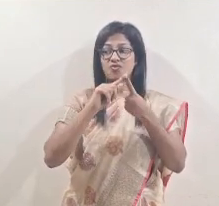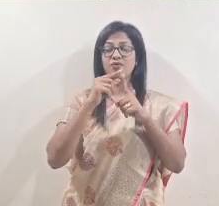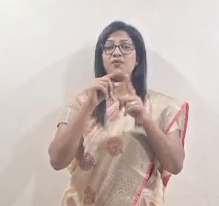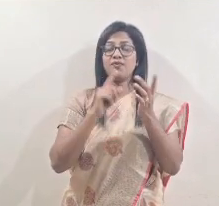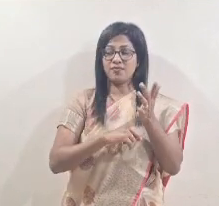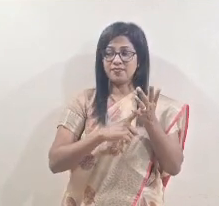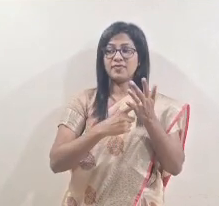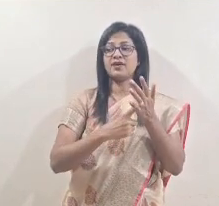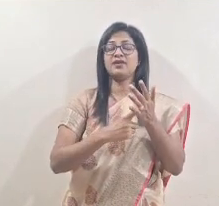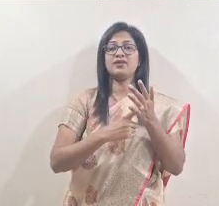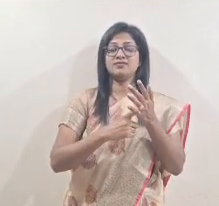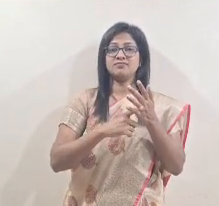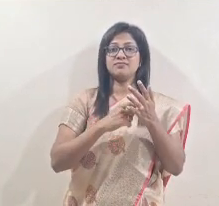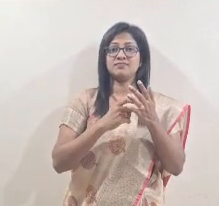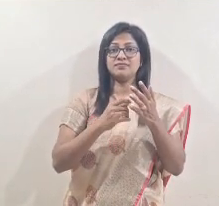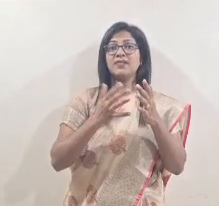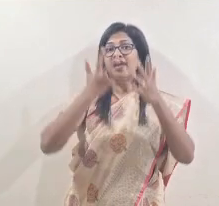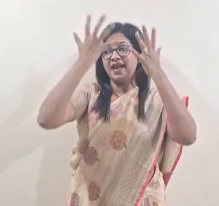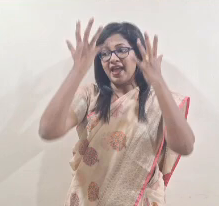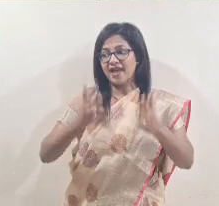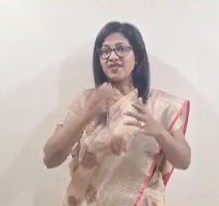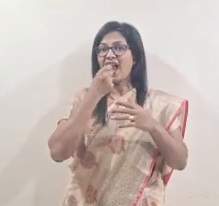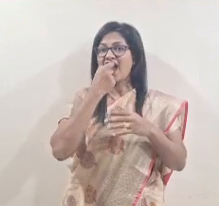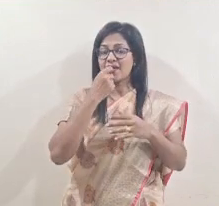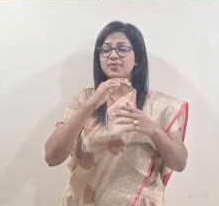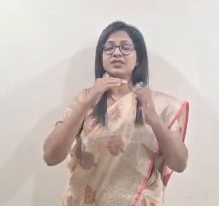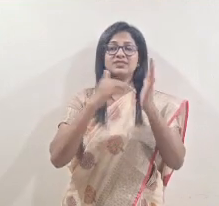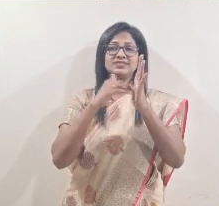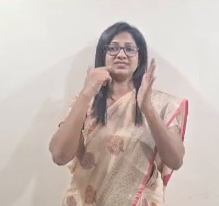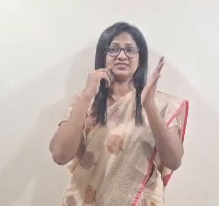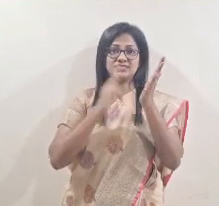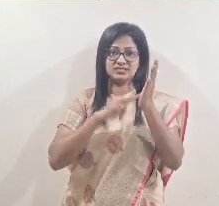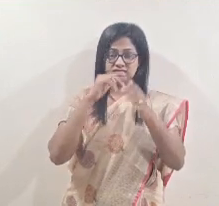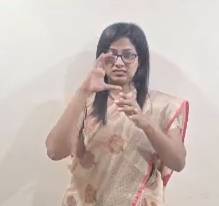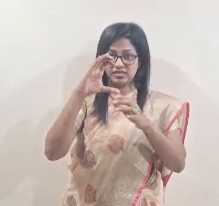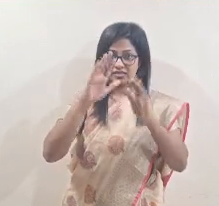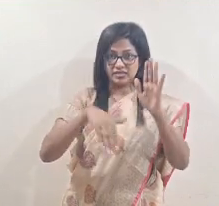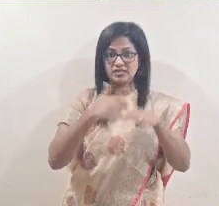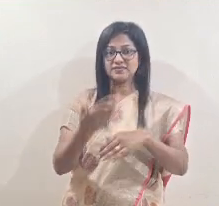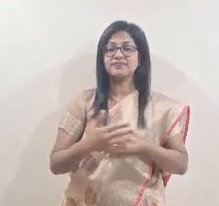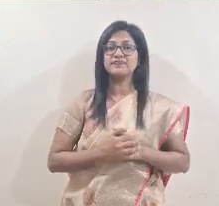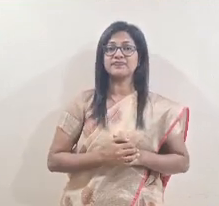major contributing heavy metals, followed by zinc.